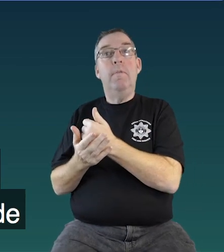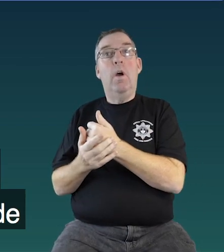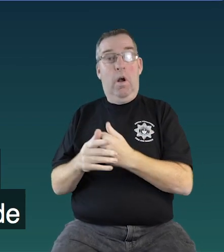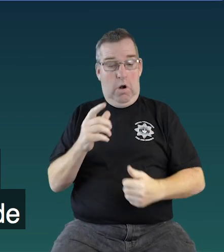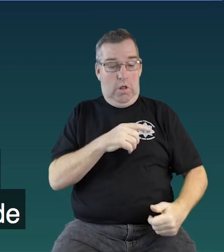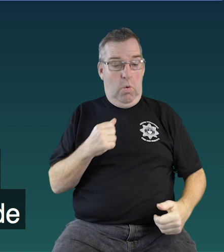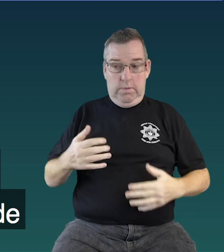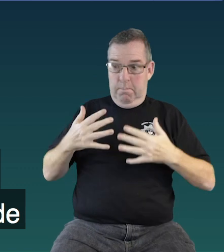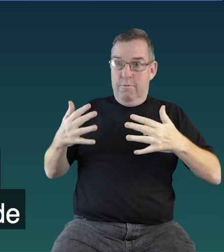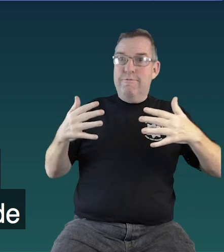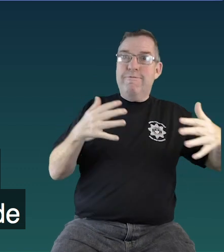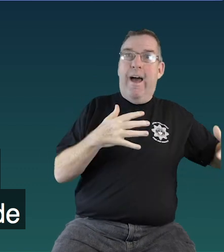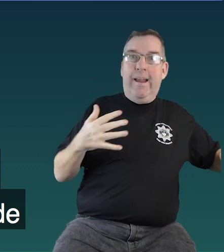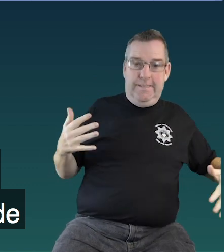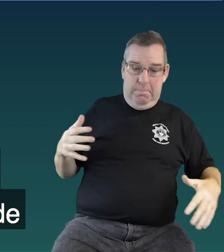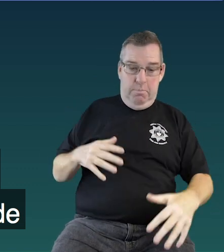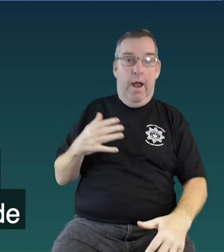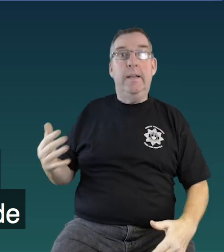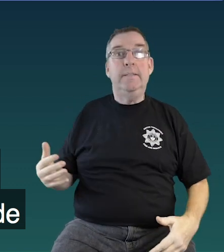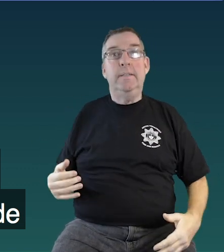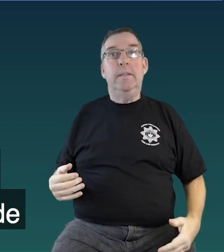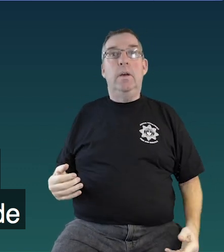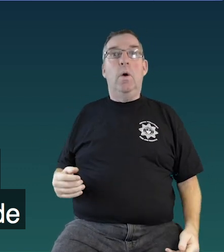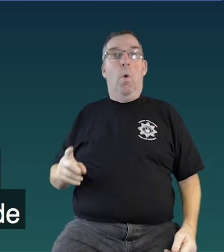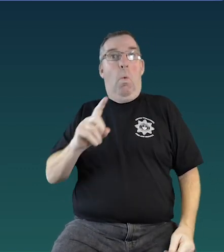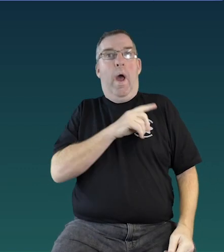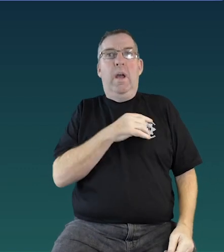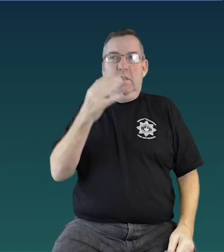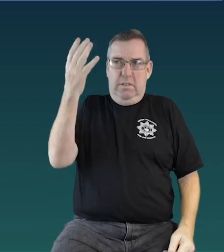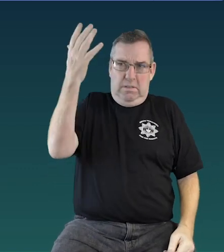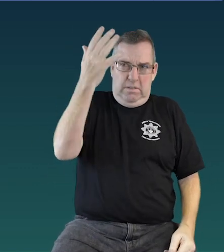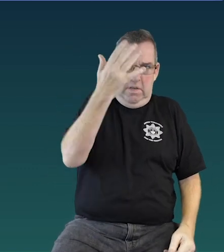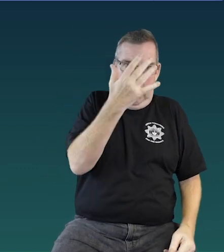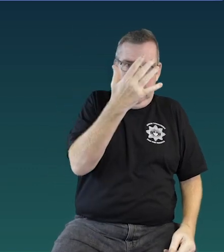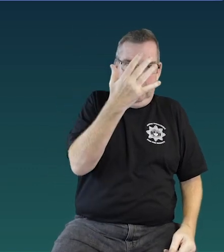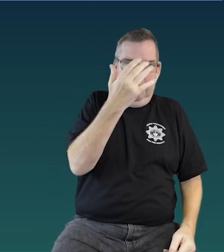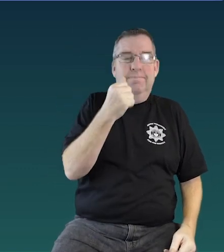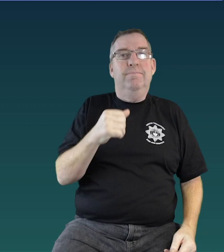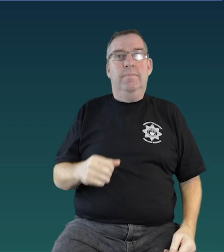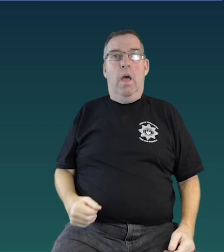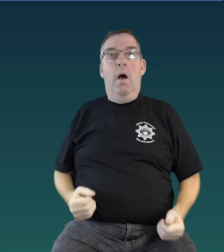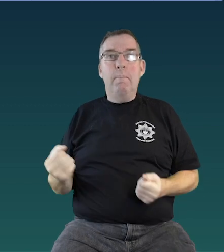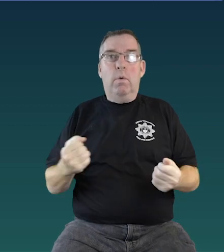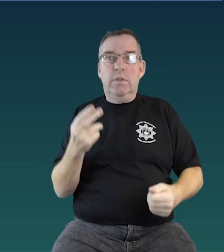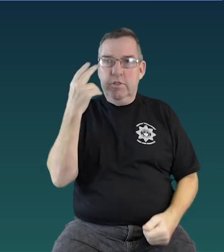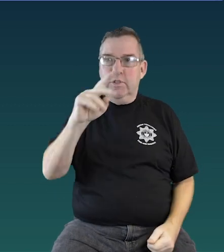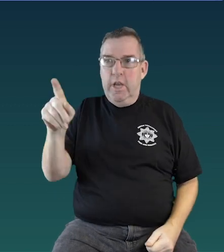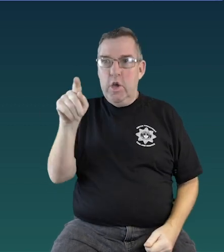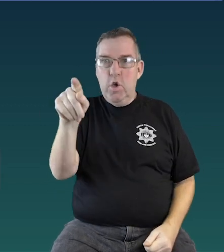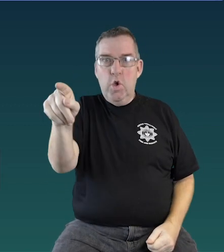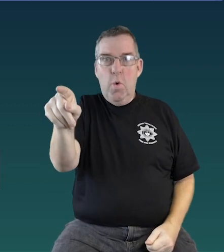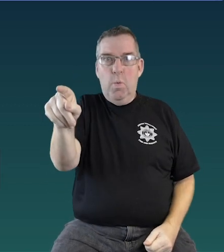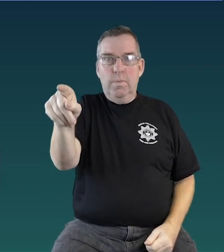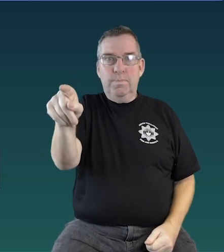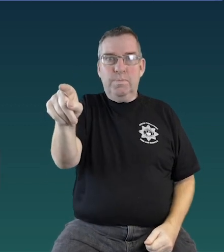safe. At this time of the year, it tends to get a lot darker outside a lot earlier. So to keep safe, make sure that